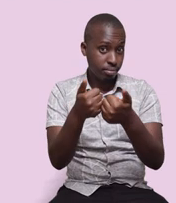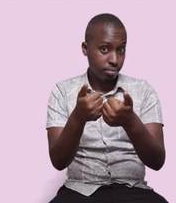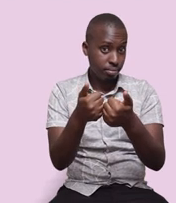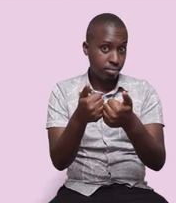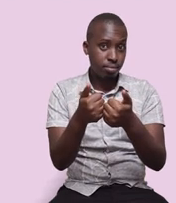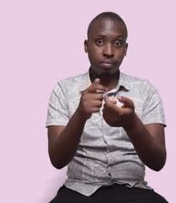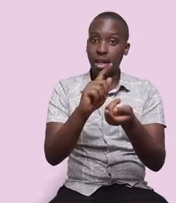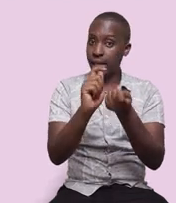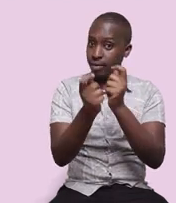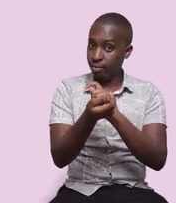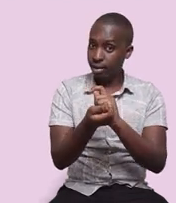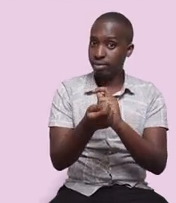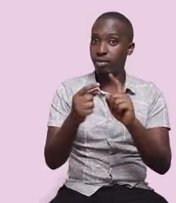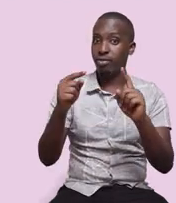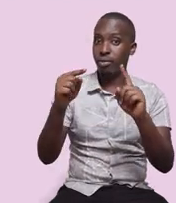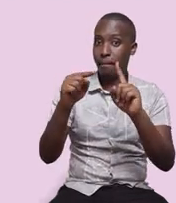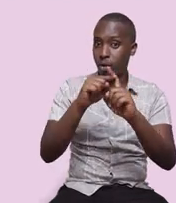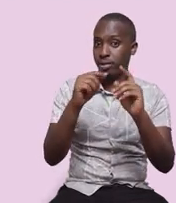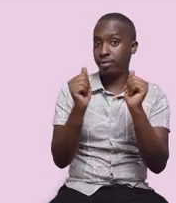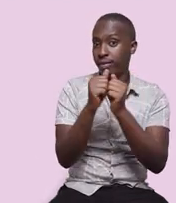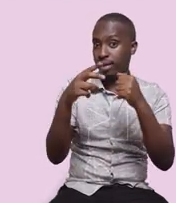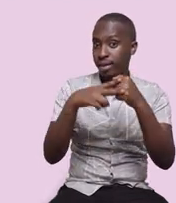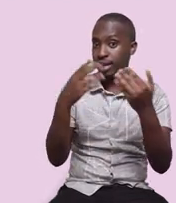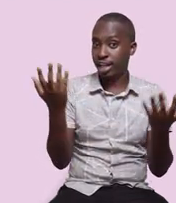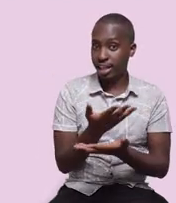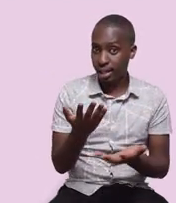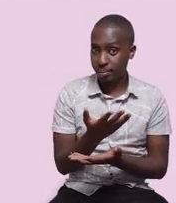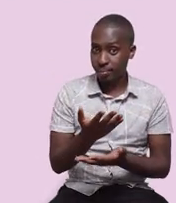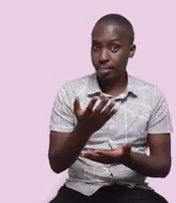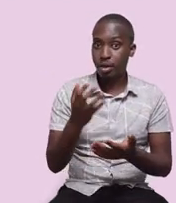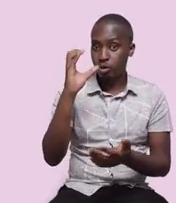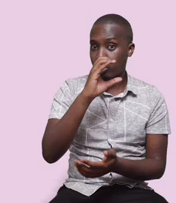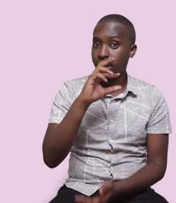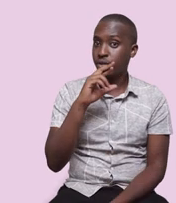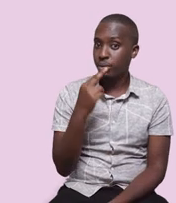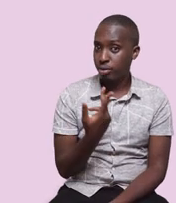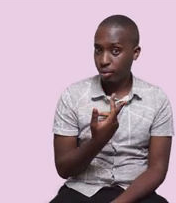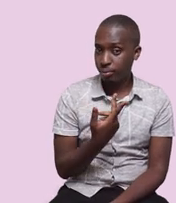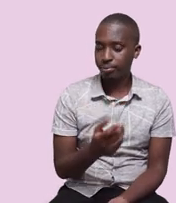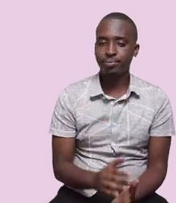The inverse of positive 17 is... Find out the answer.